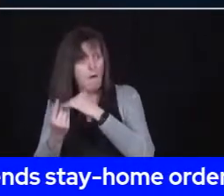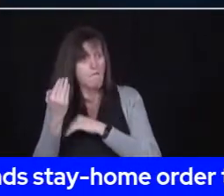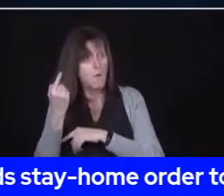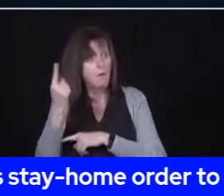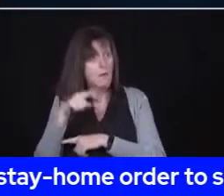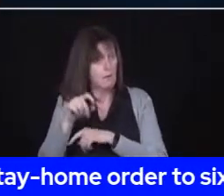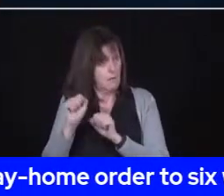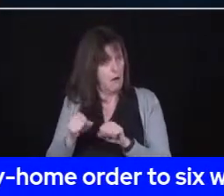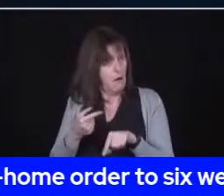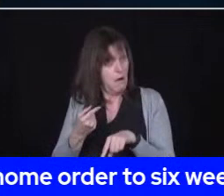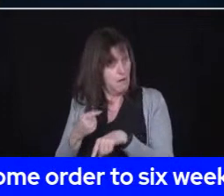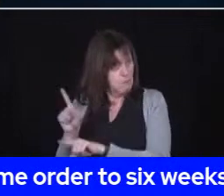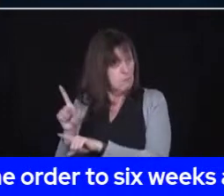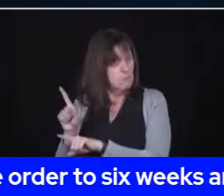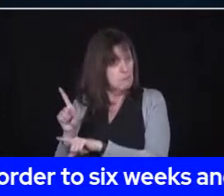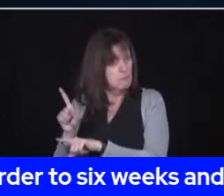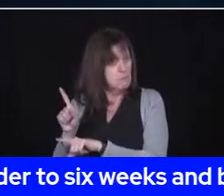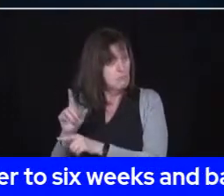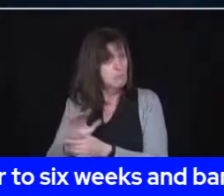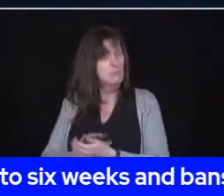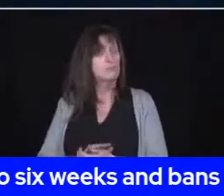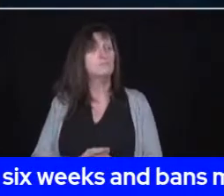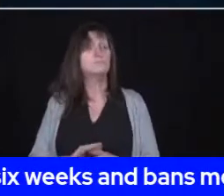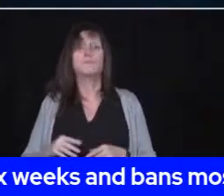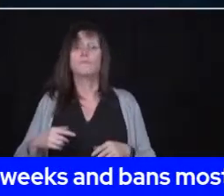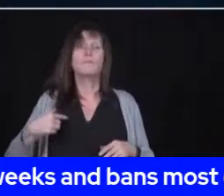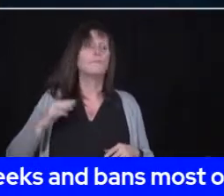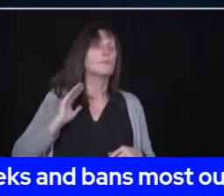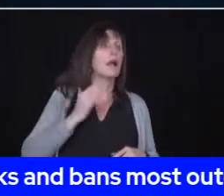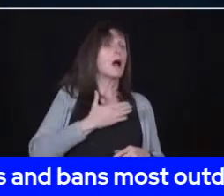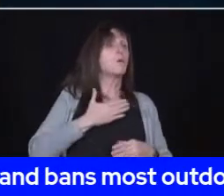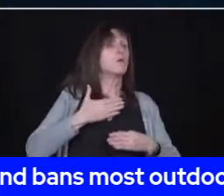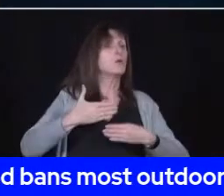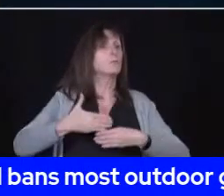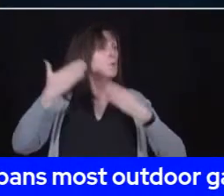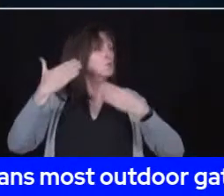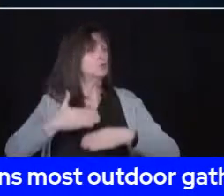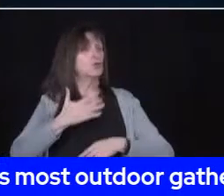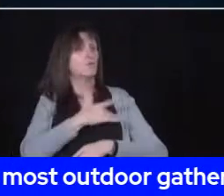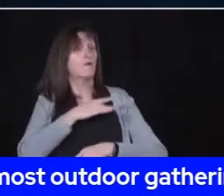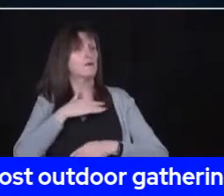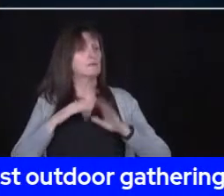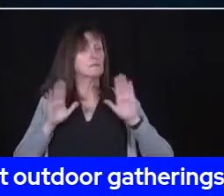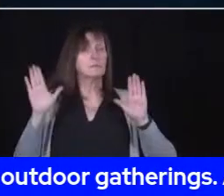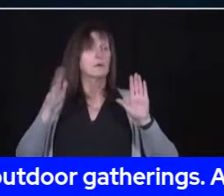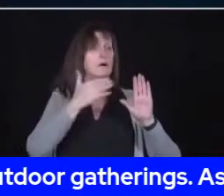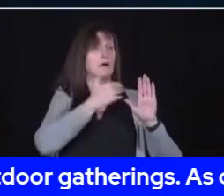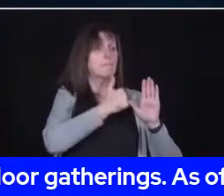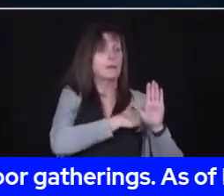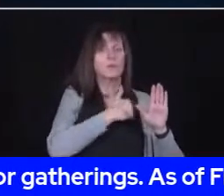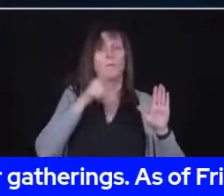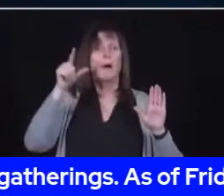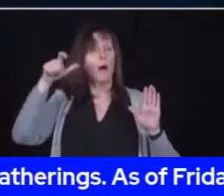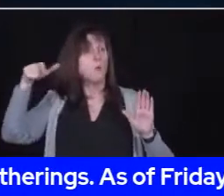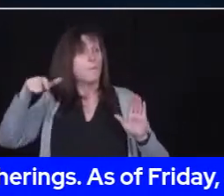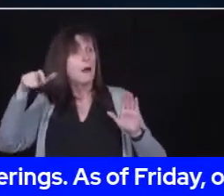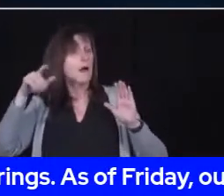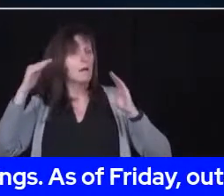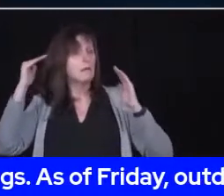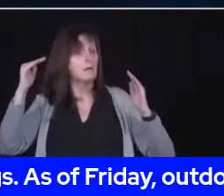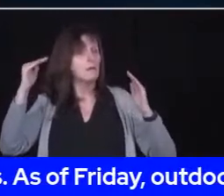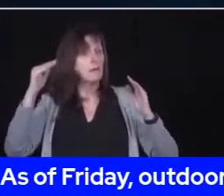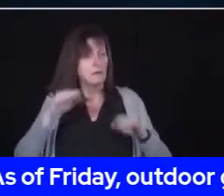of the actual borders between Manitoba and Quebec, there are 43 different